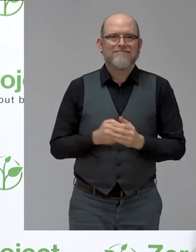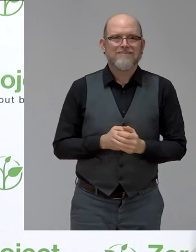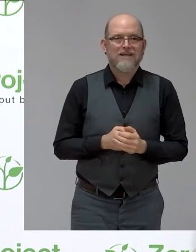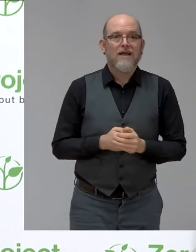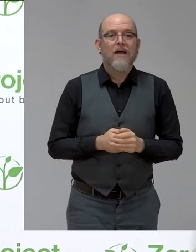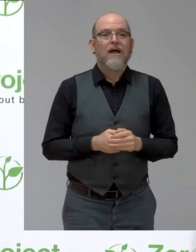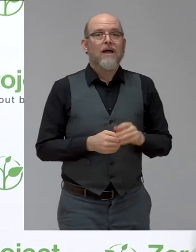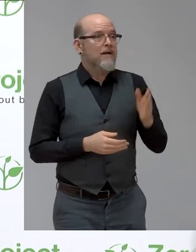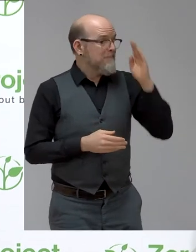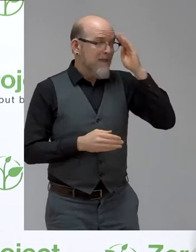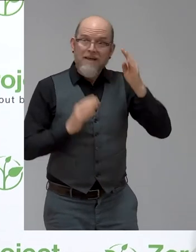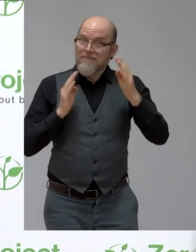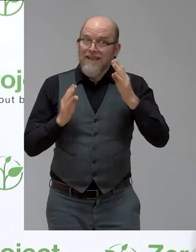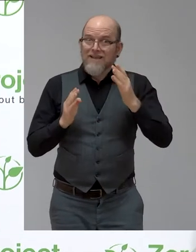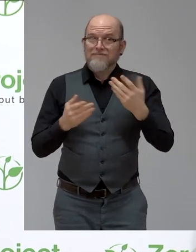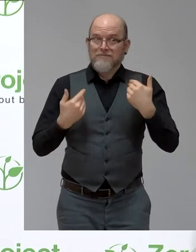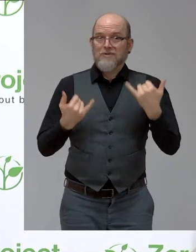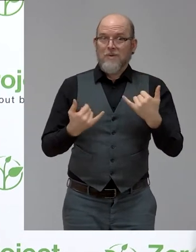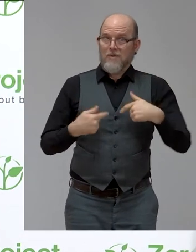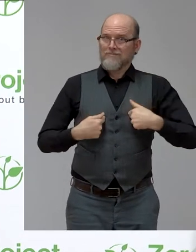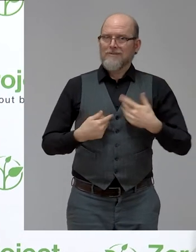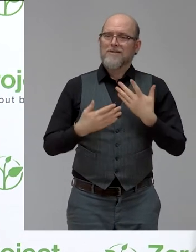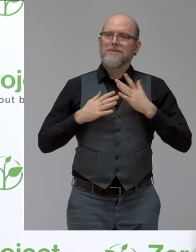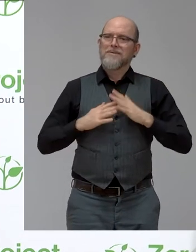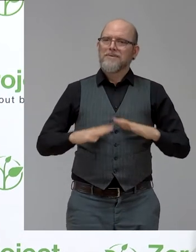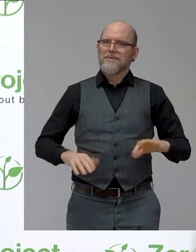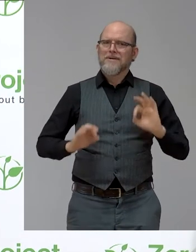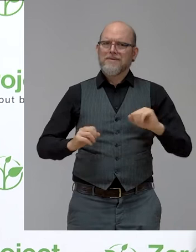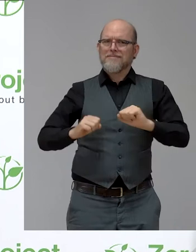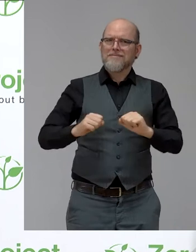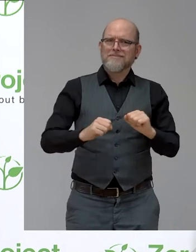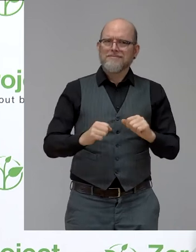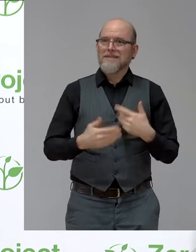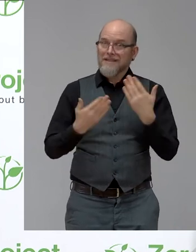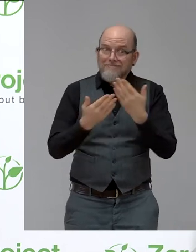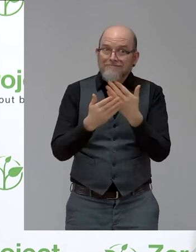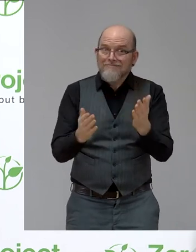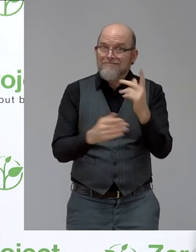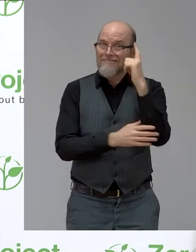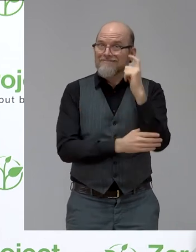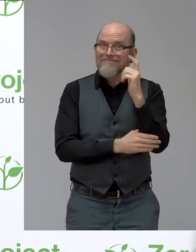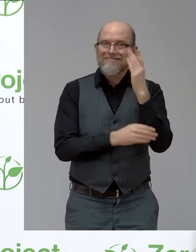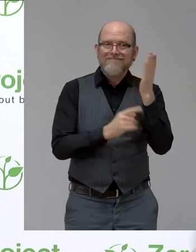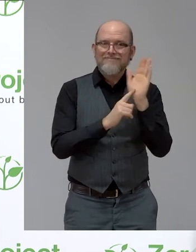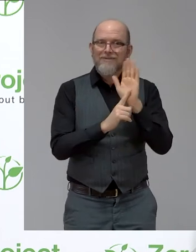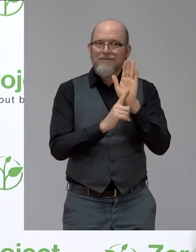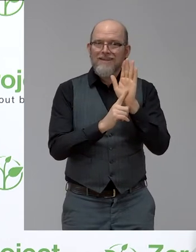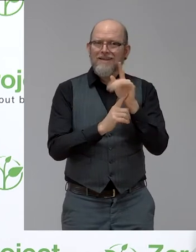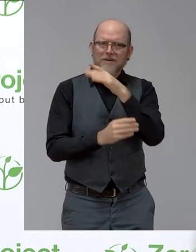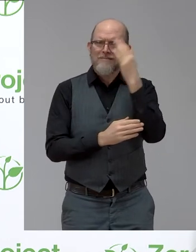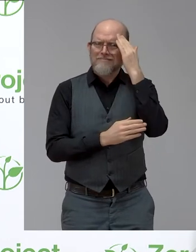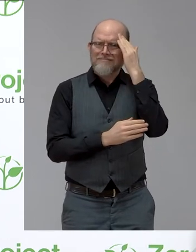Welcome. We are now stretched, relaxed, and ready to see some more Awardee videos. As you know, we have a total of 6